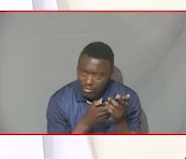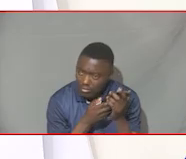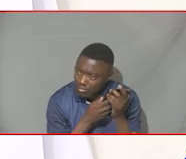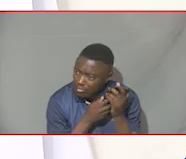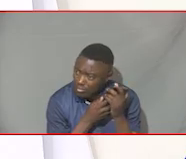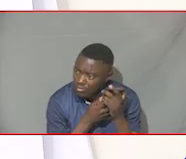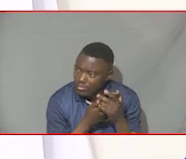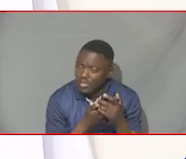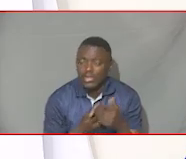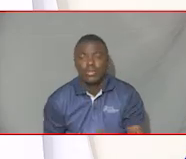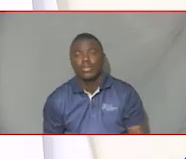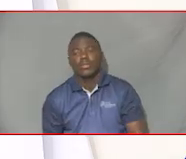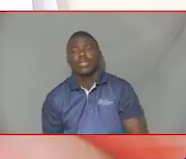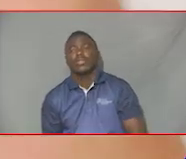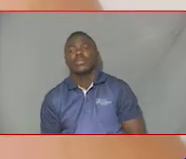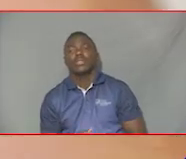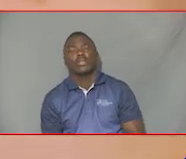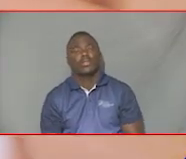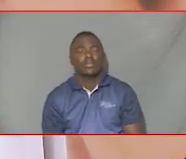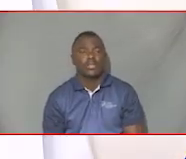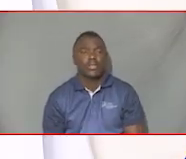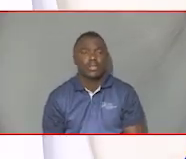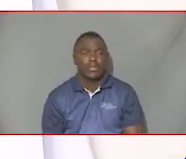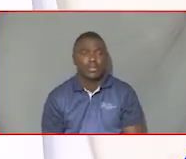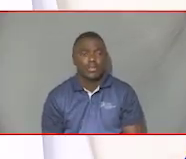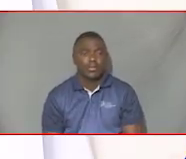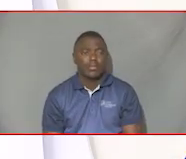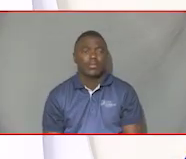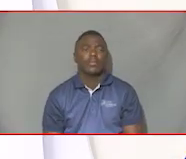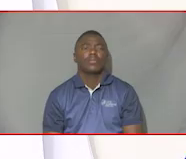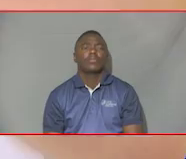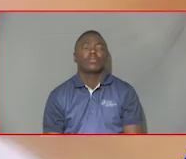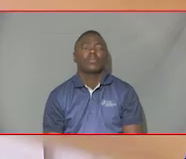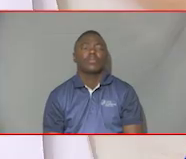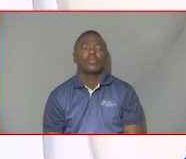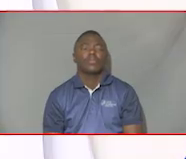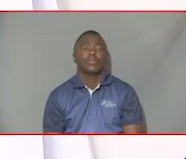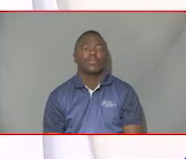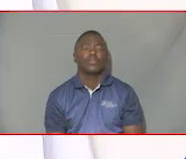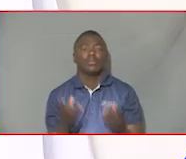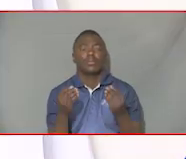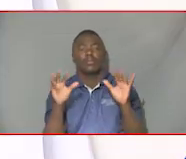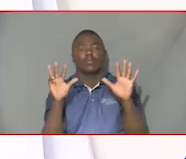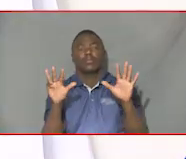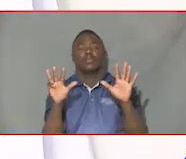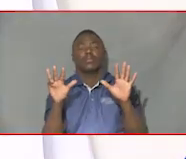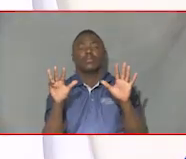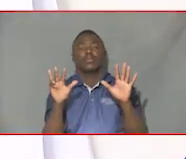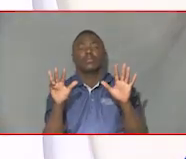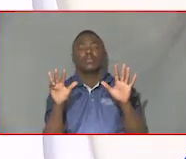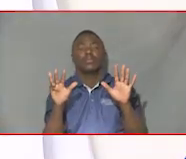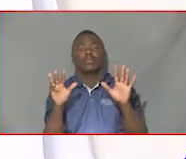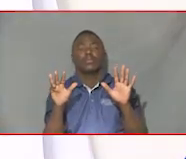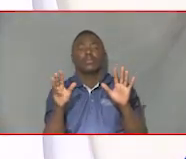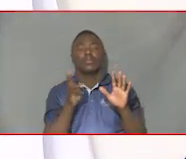Right. Okay. People, there is the 4-digit PIN code that I can use. I've got 9 numbers. The numbers may not